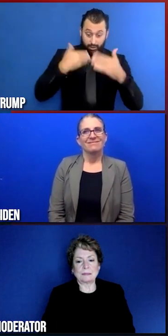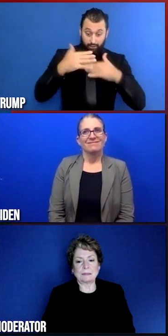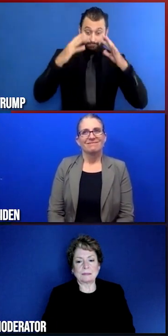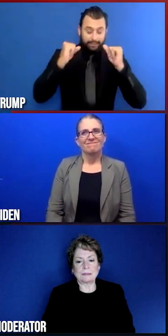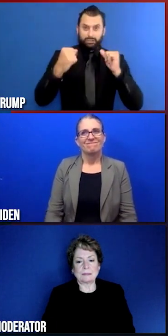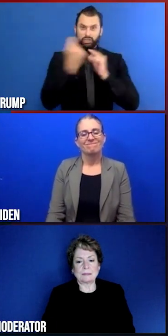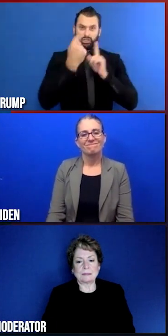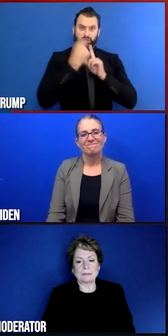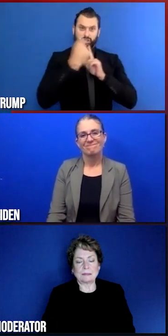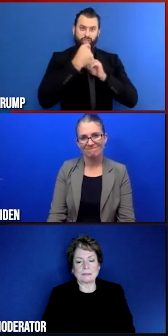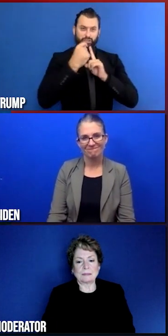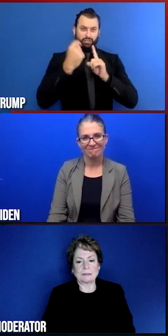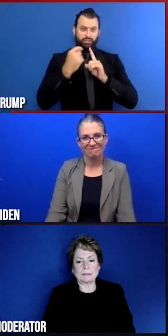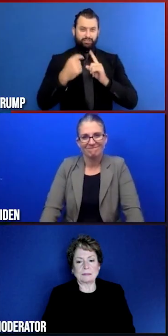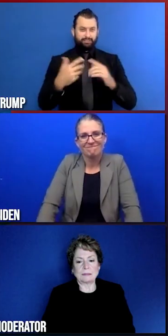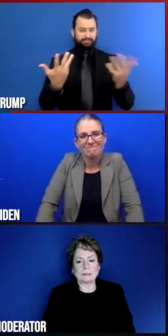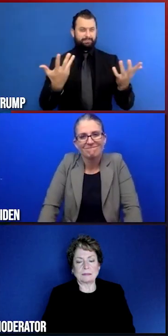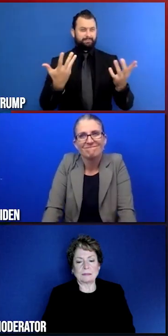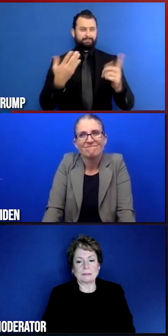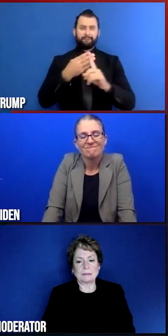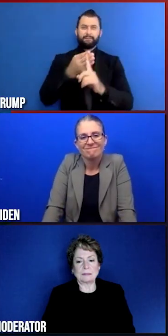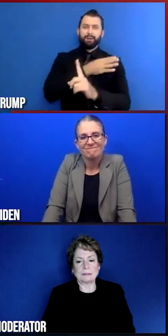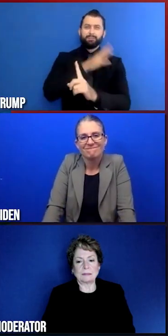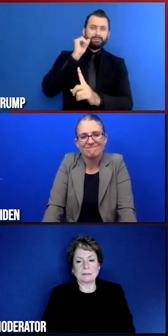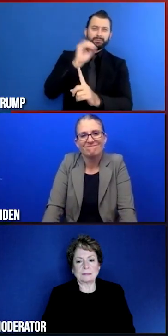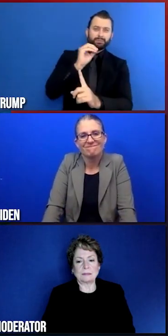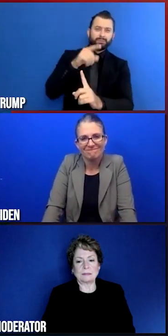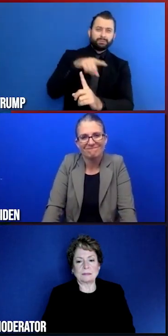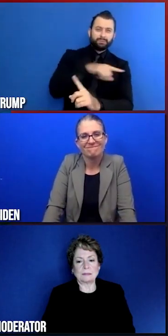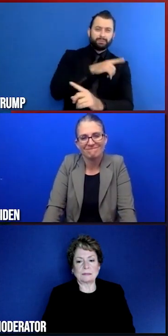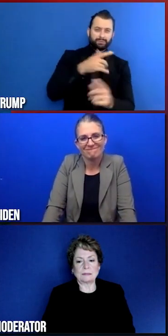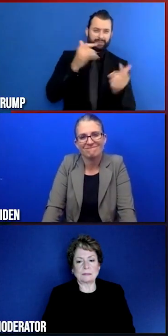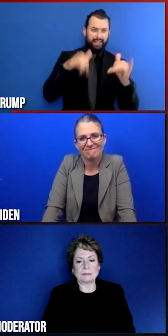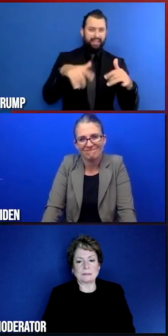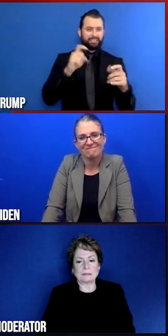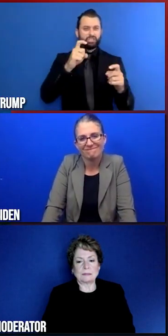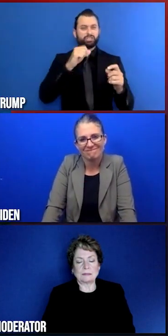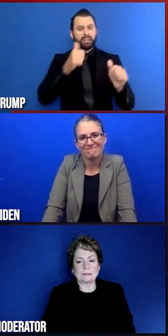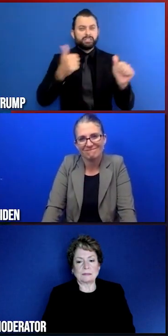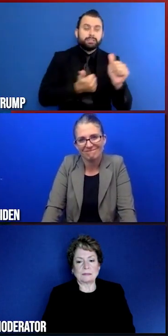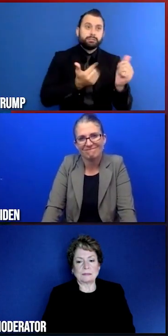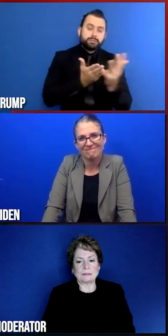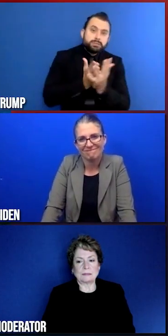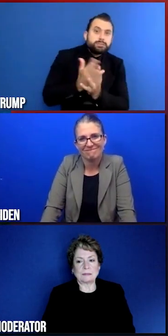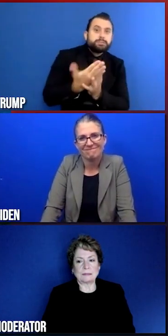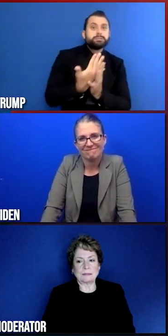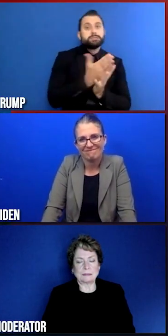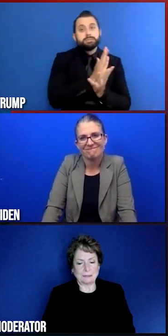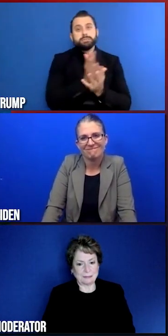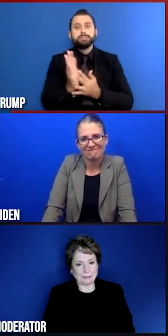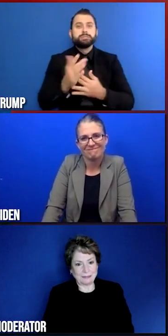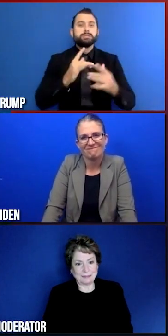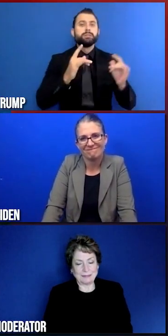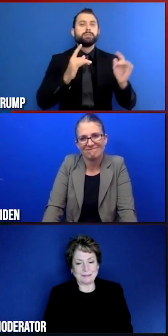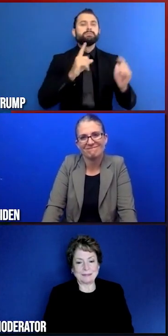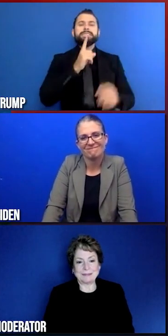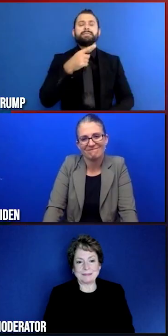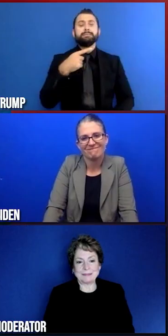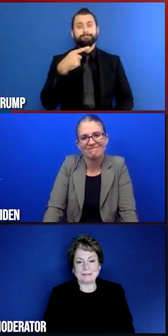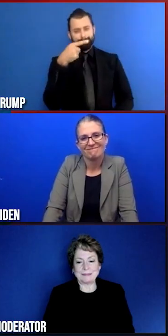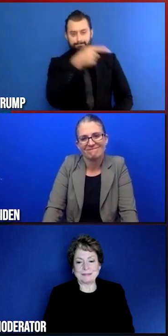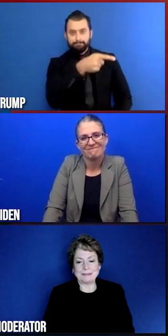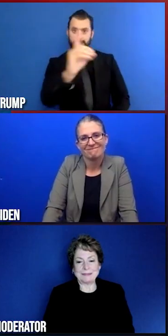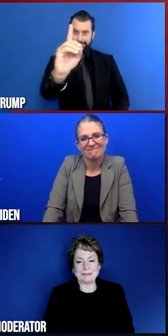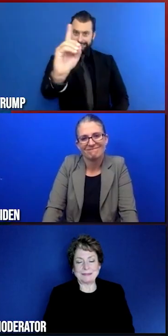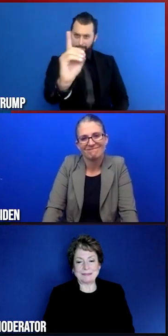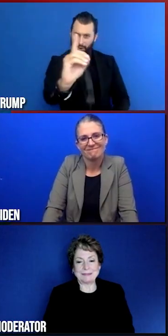Mueller and 18 angry Democrats and FBI agents all over the place spent $48 million. They went